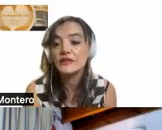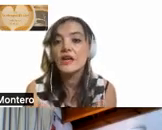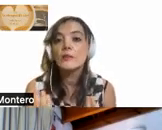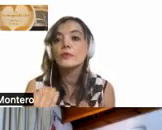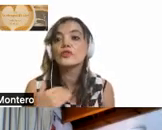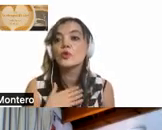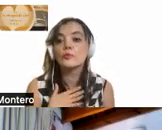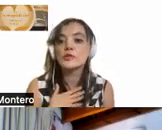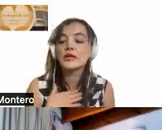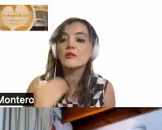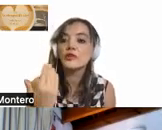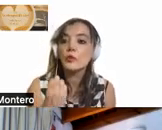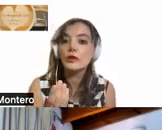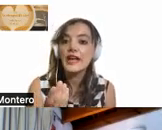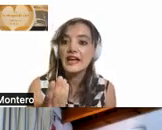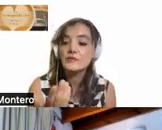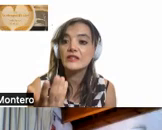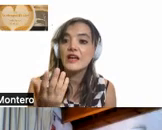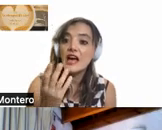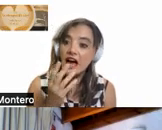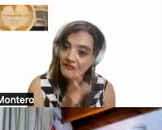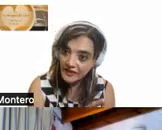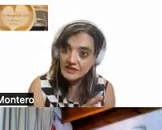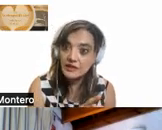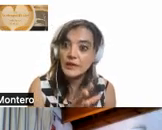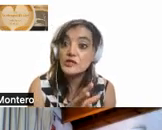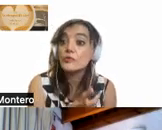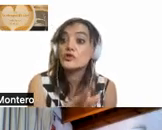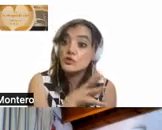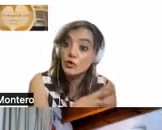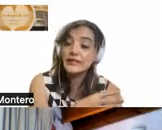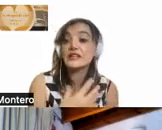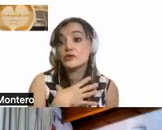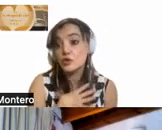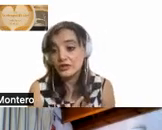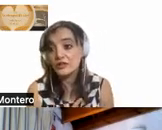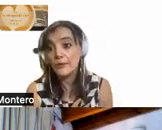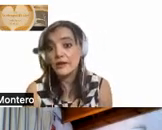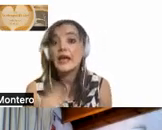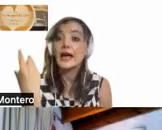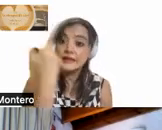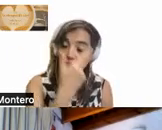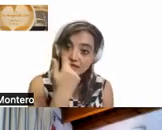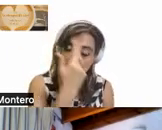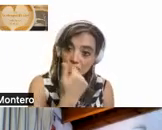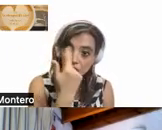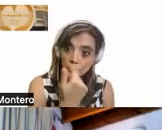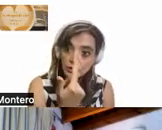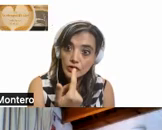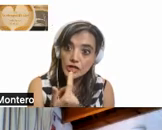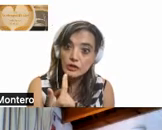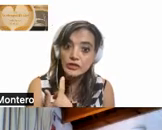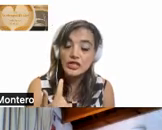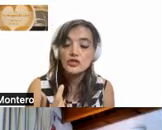to happen, but your perspective of the world has been affected by so much trauma that's stored in the body and that has changed